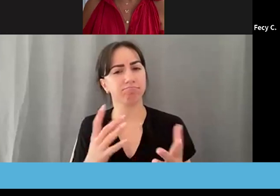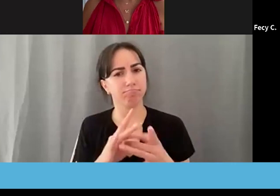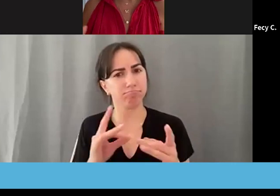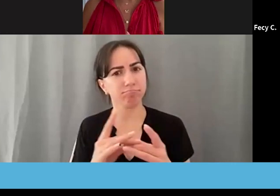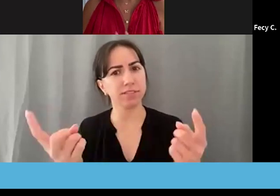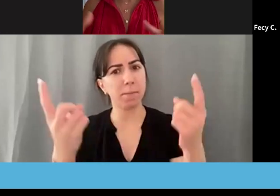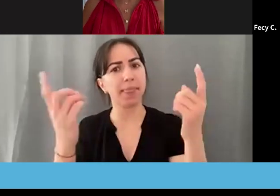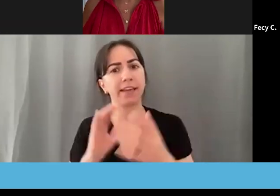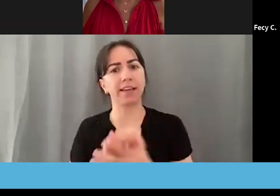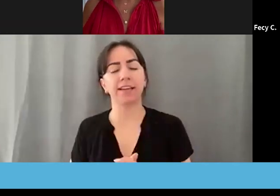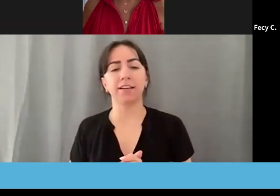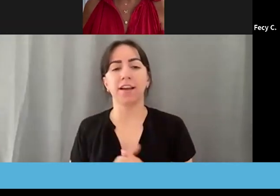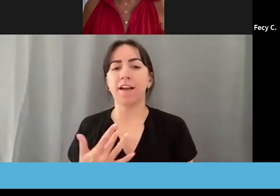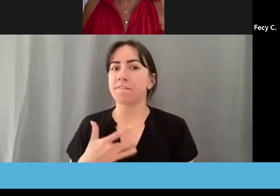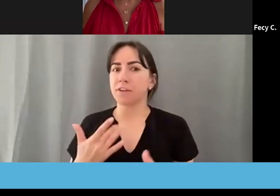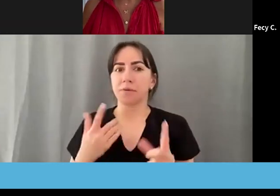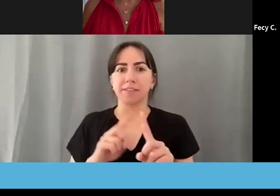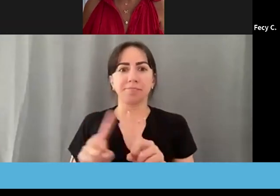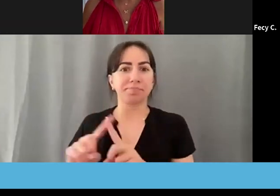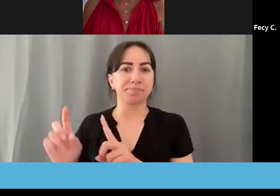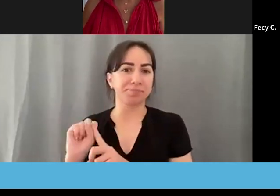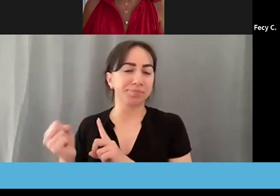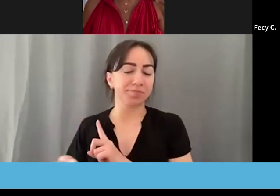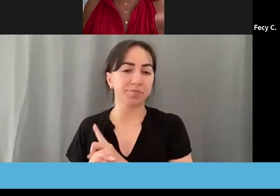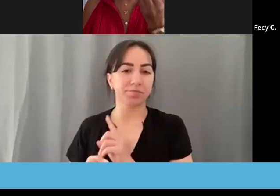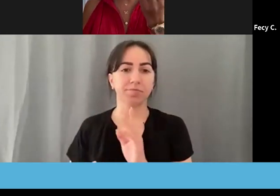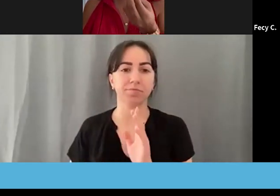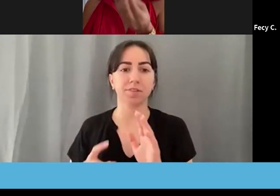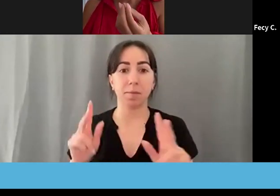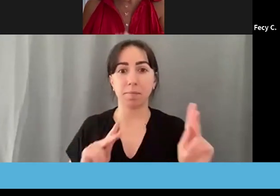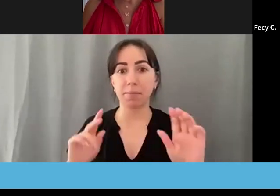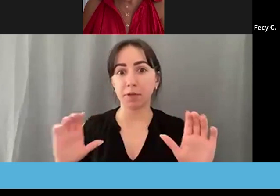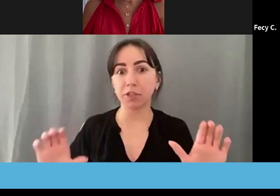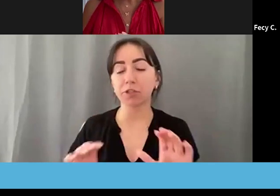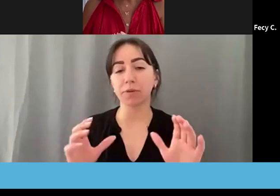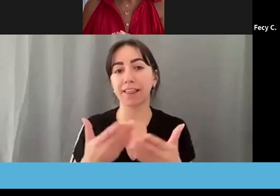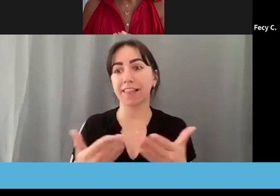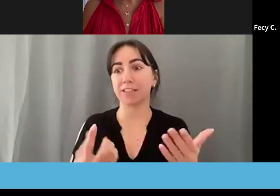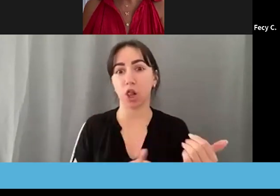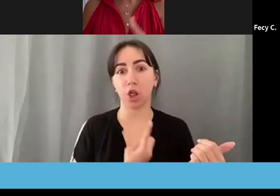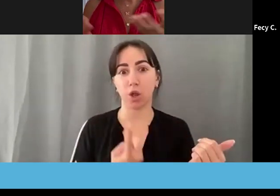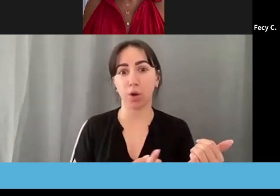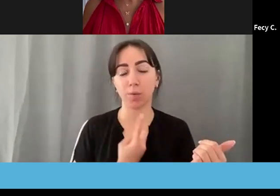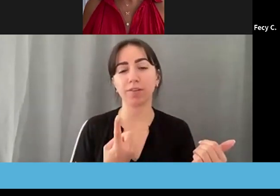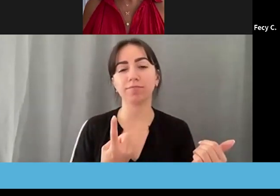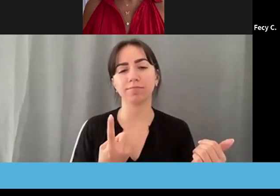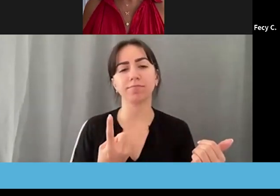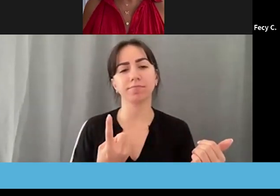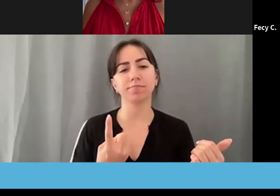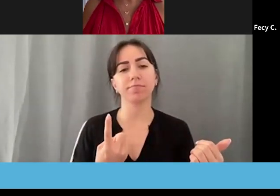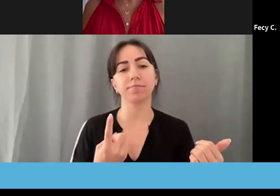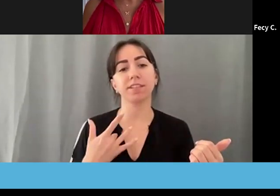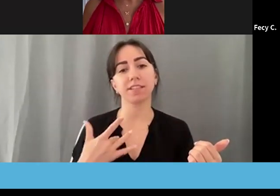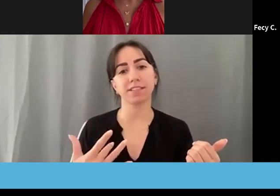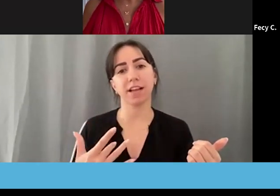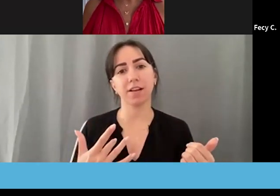I feel like in so many different instances, when people are doing things by themselves, it takes longer than it